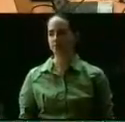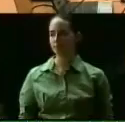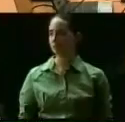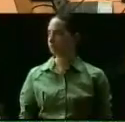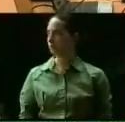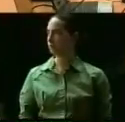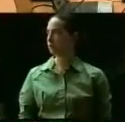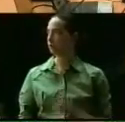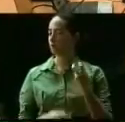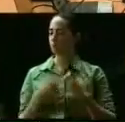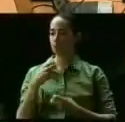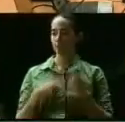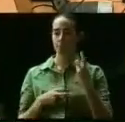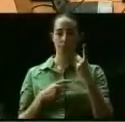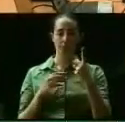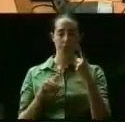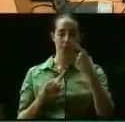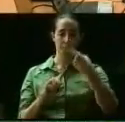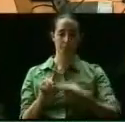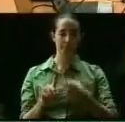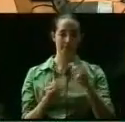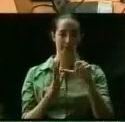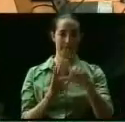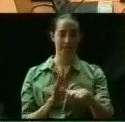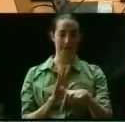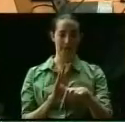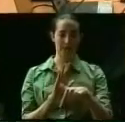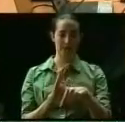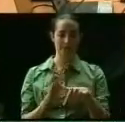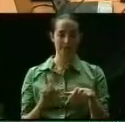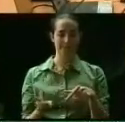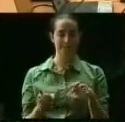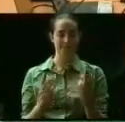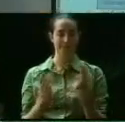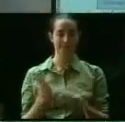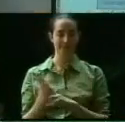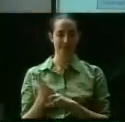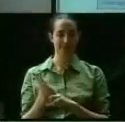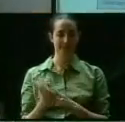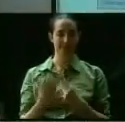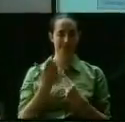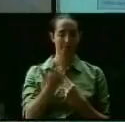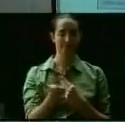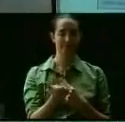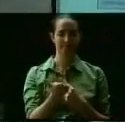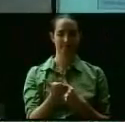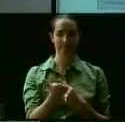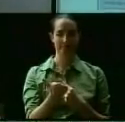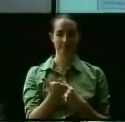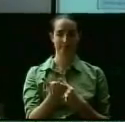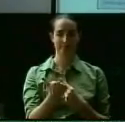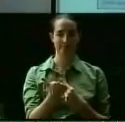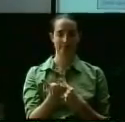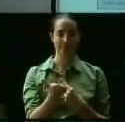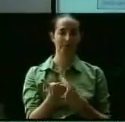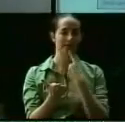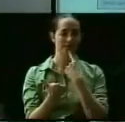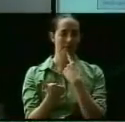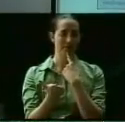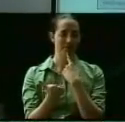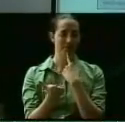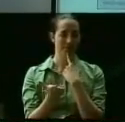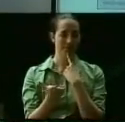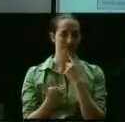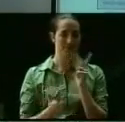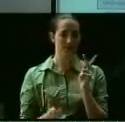is, 1 month later, Mr. Wietrich signed and presented to you with a mediated settlement that stated, whereas